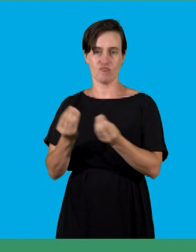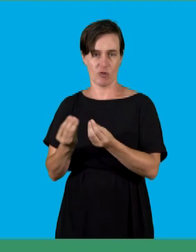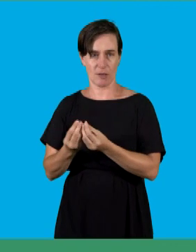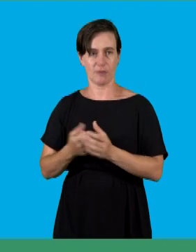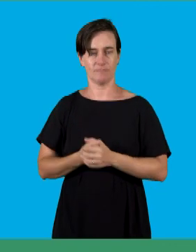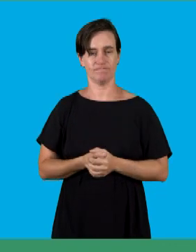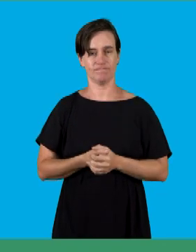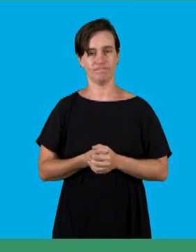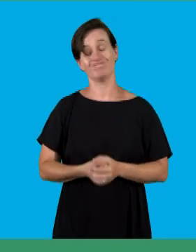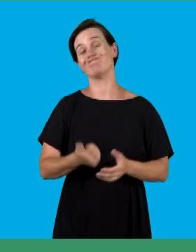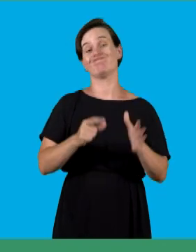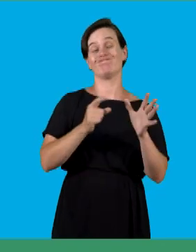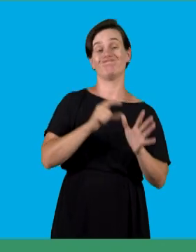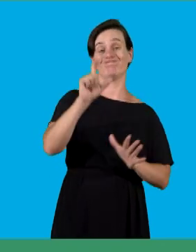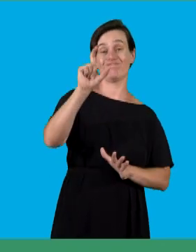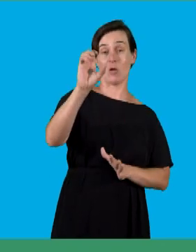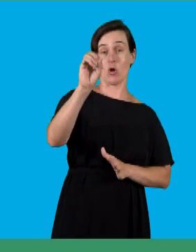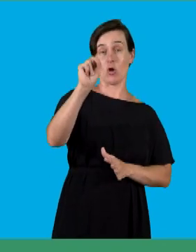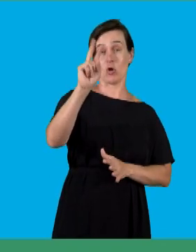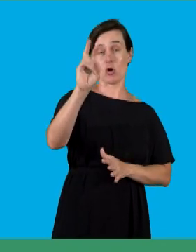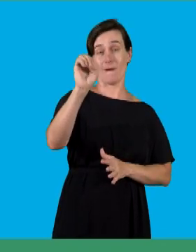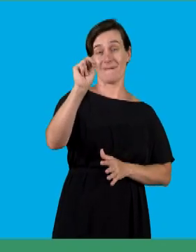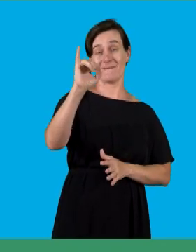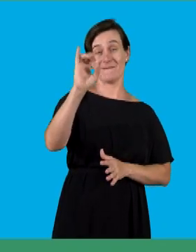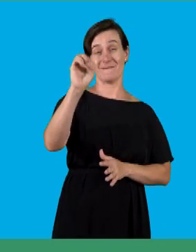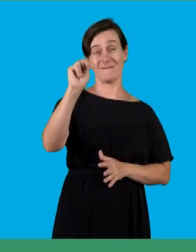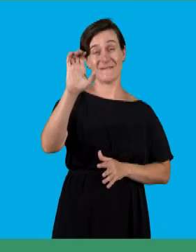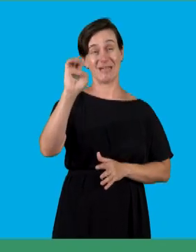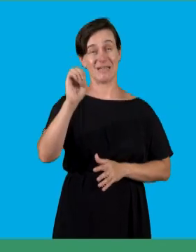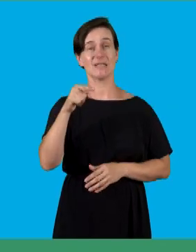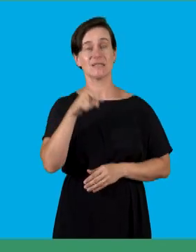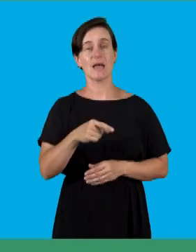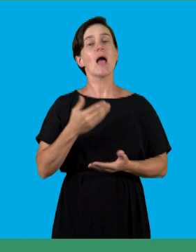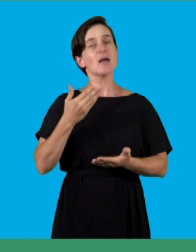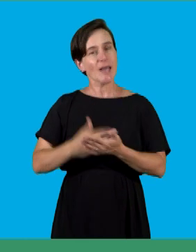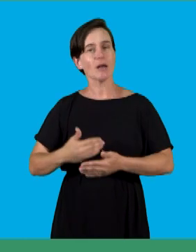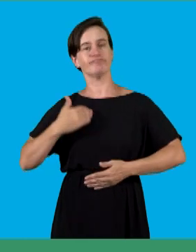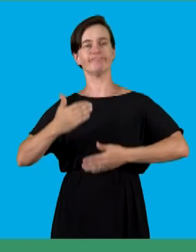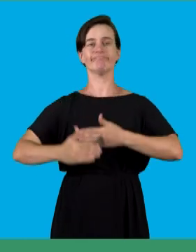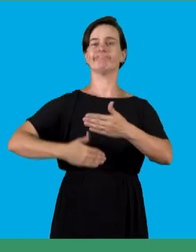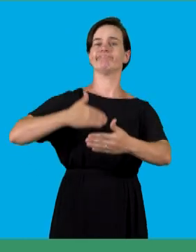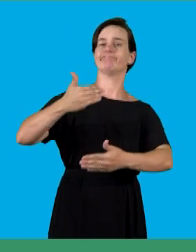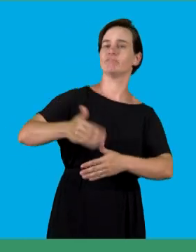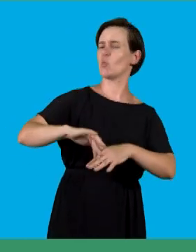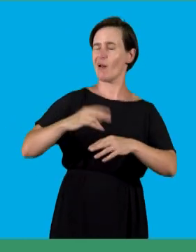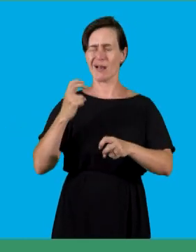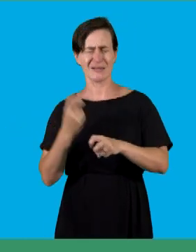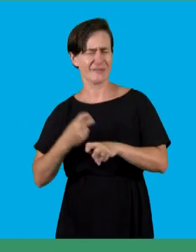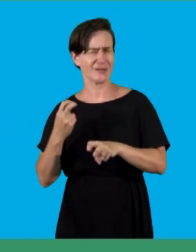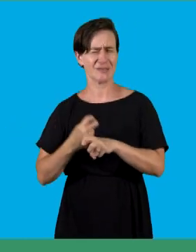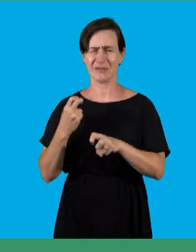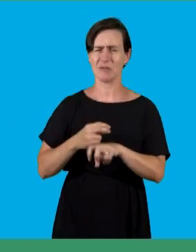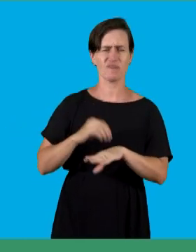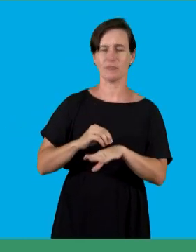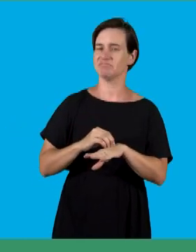We then have convenience, which is the state of being able to proceed with something without